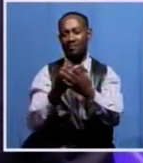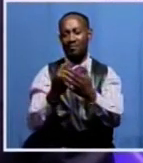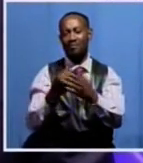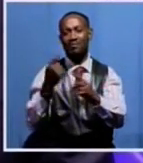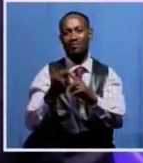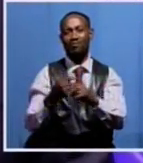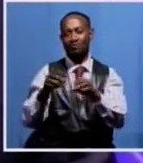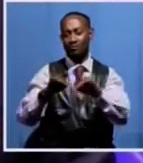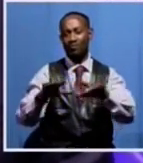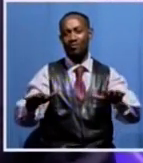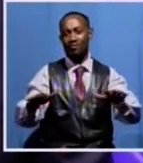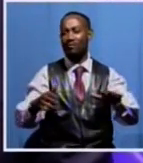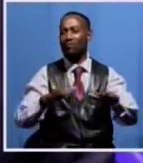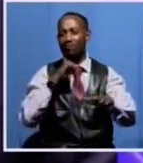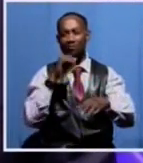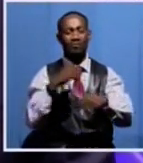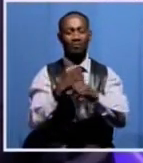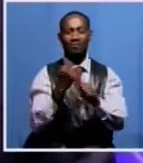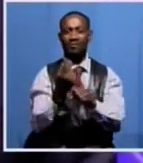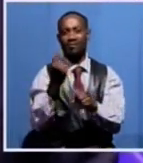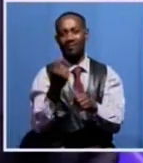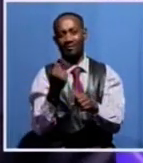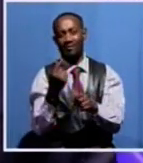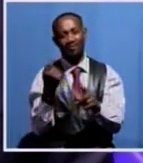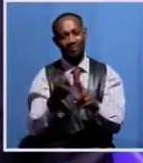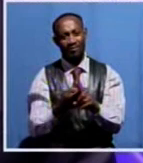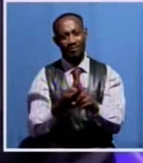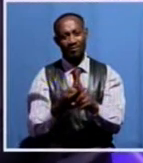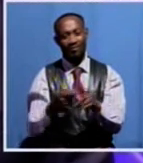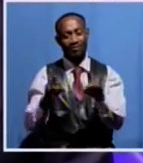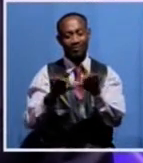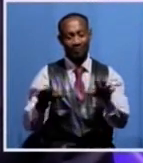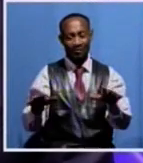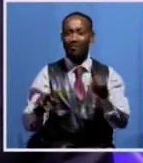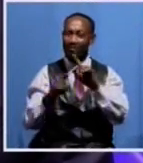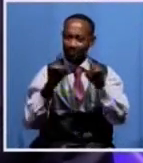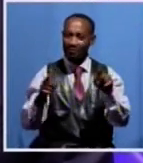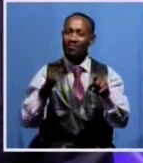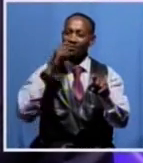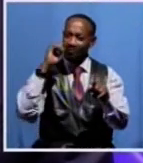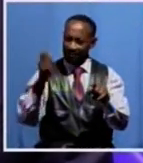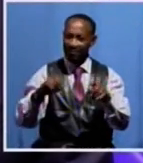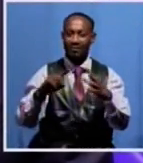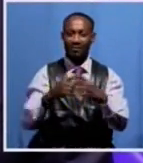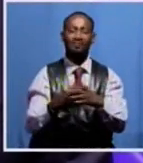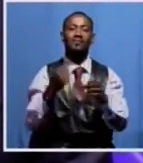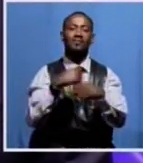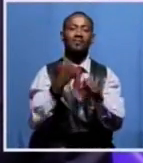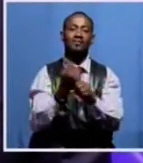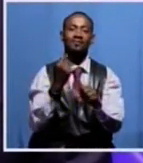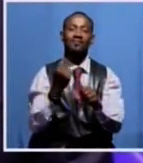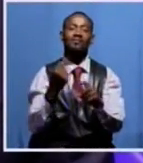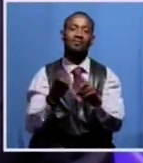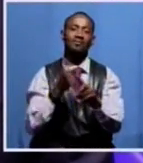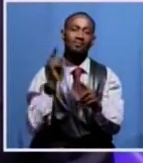land. We are not making money from land which we should be making. And for that,